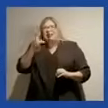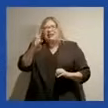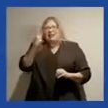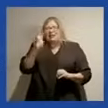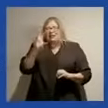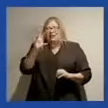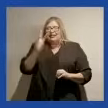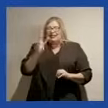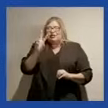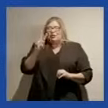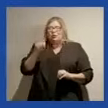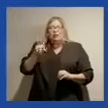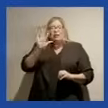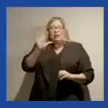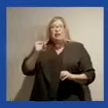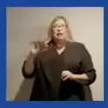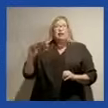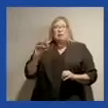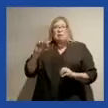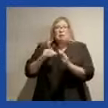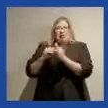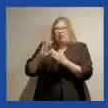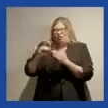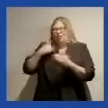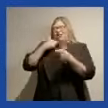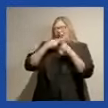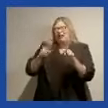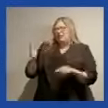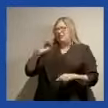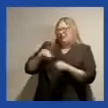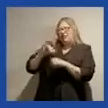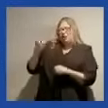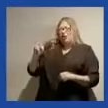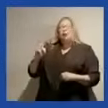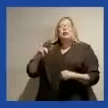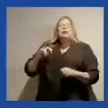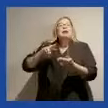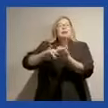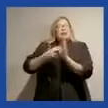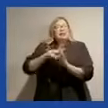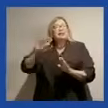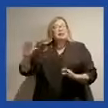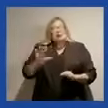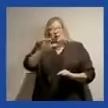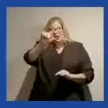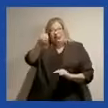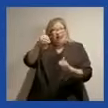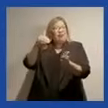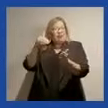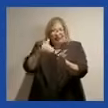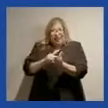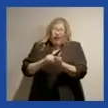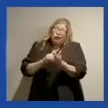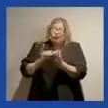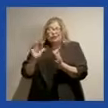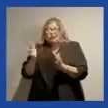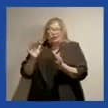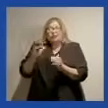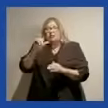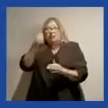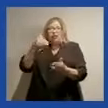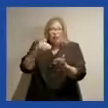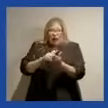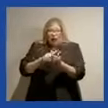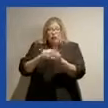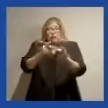$762.5 million. I announced that in January. Works out to about 10,000 sweeping, plus or minus 10,000